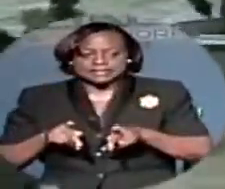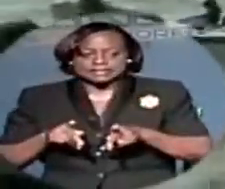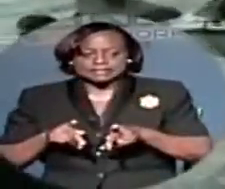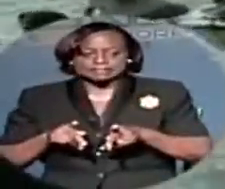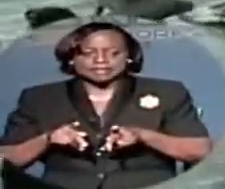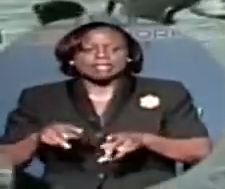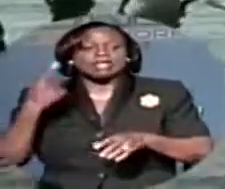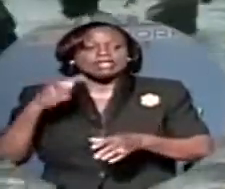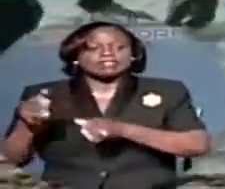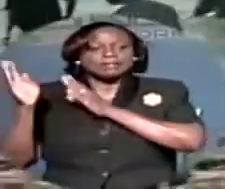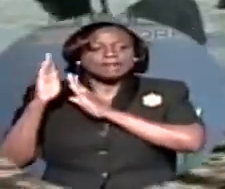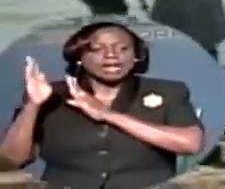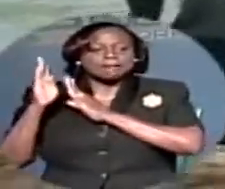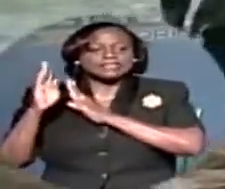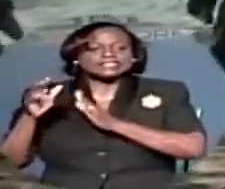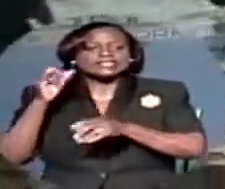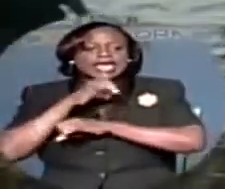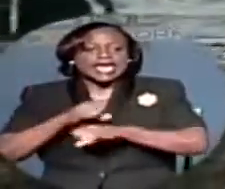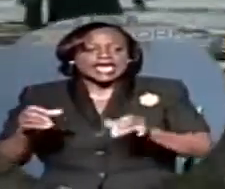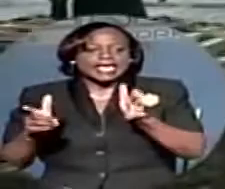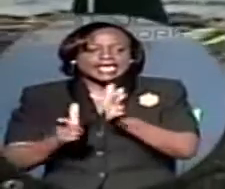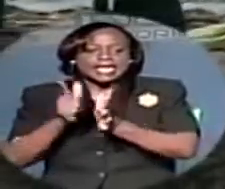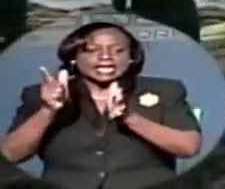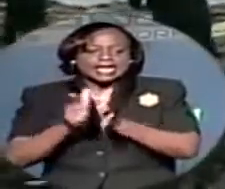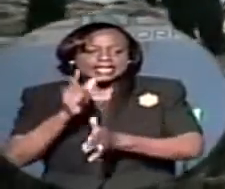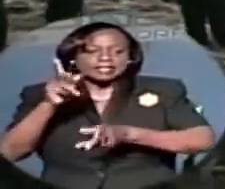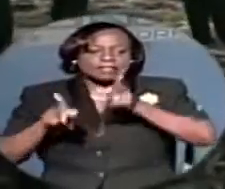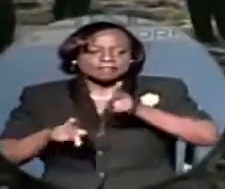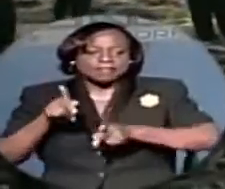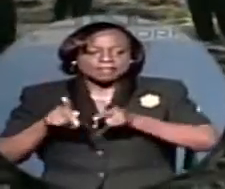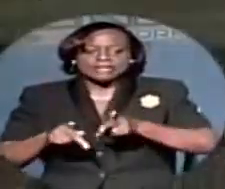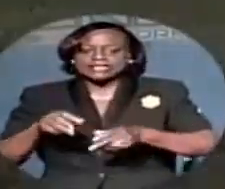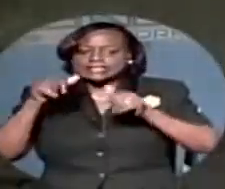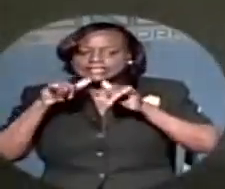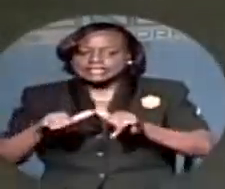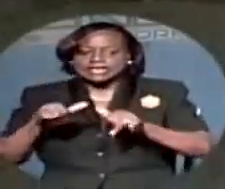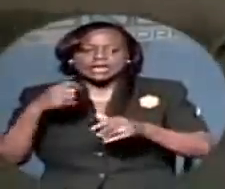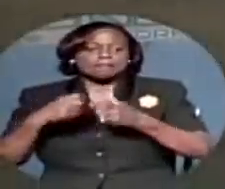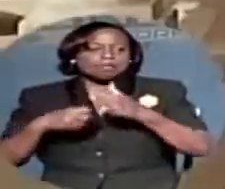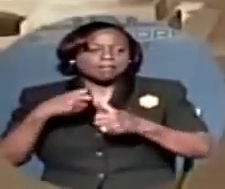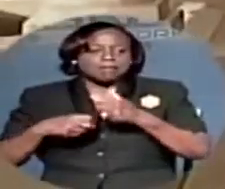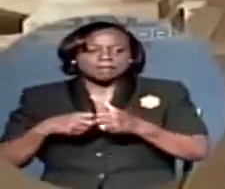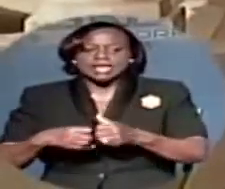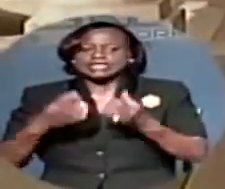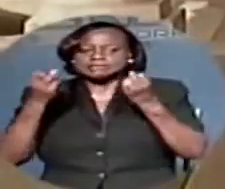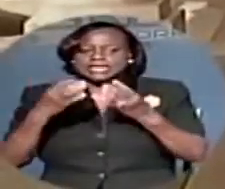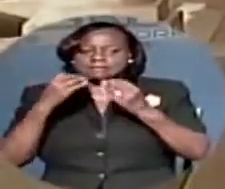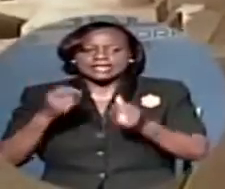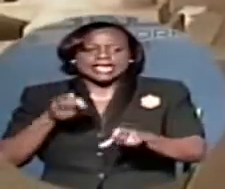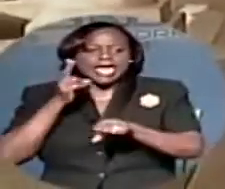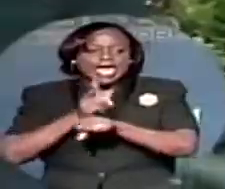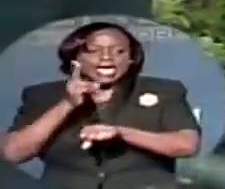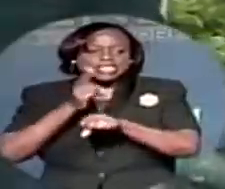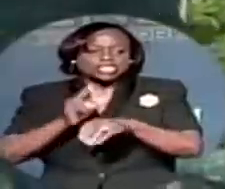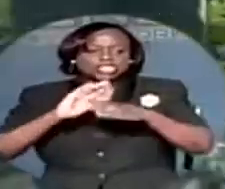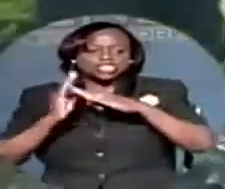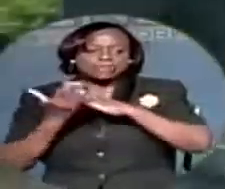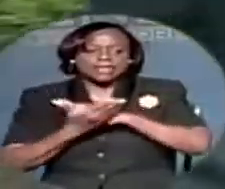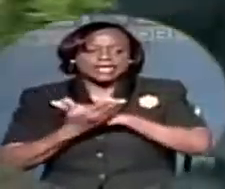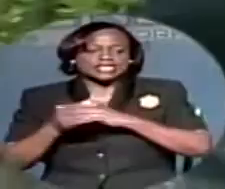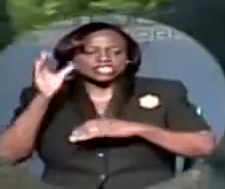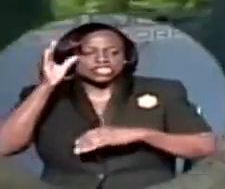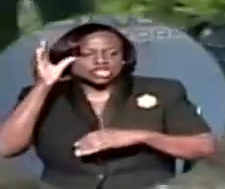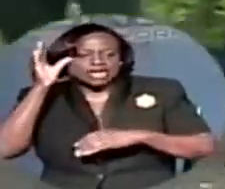for the Bahamas, illegal migration remains a growing problem as thousands of Haitians, Jamaicans, Chinese, and other nationalities seek a better